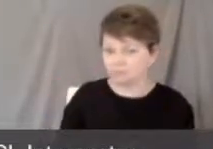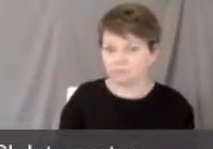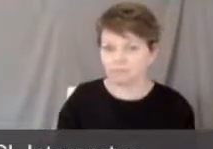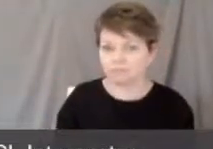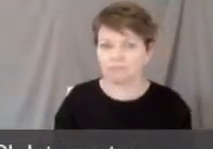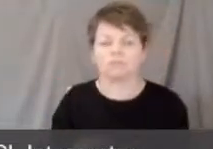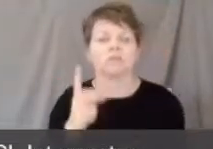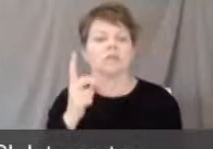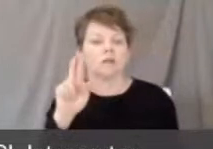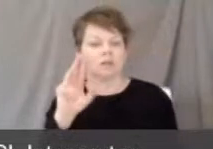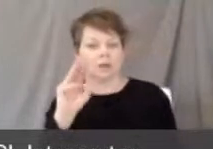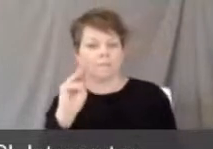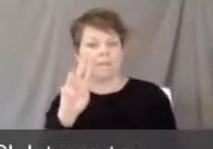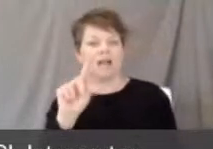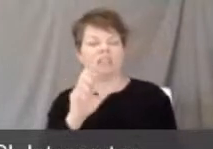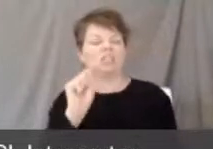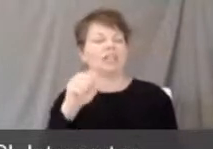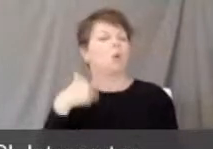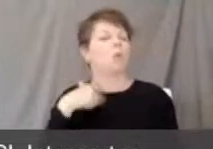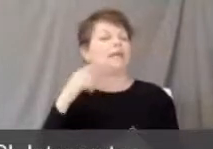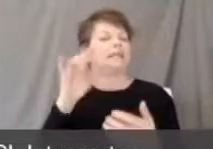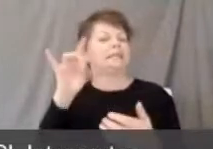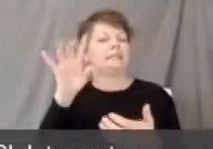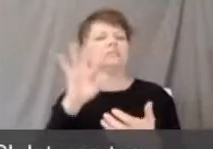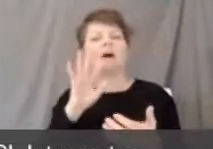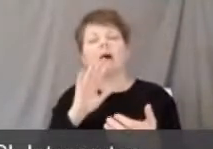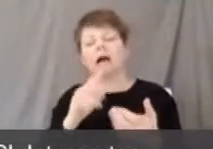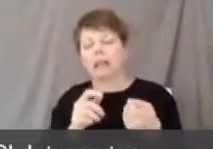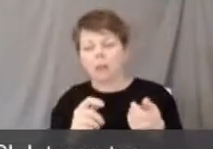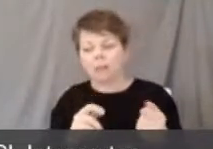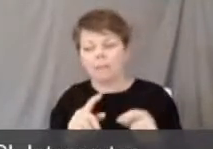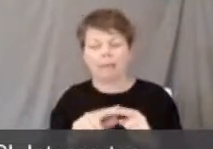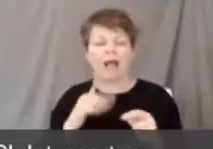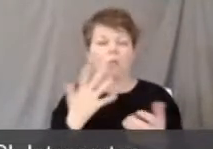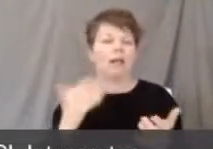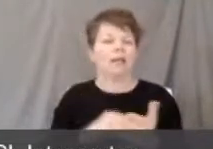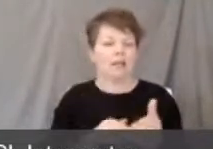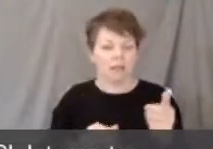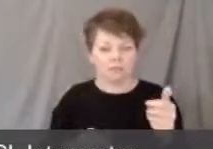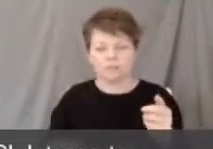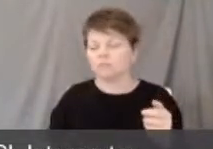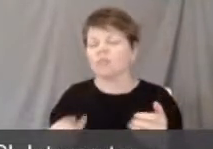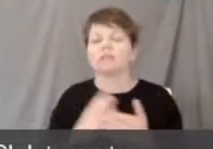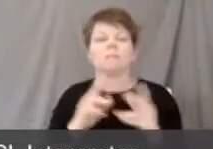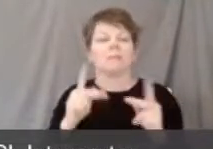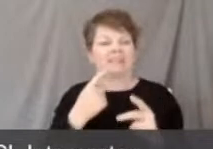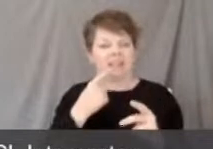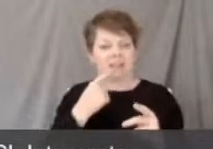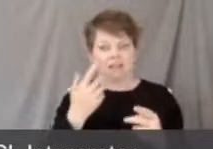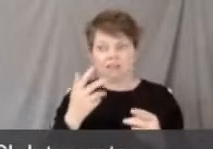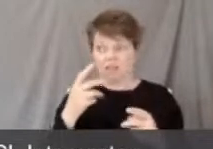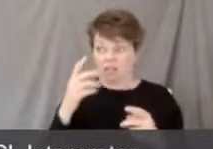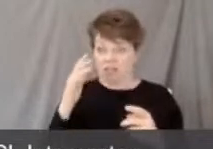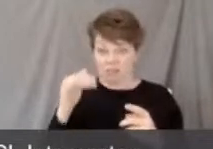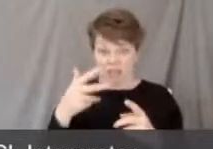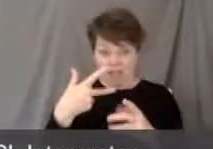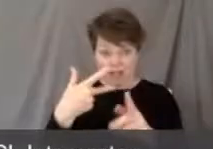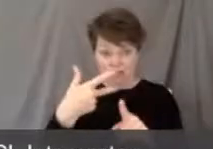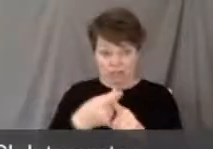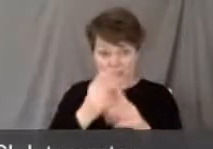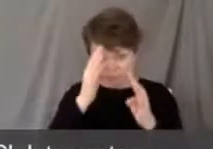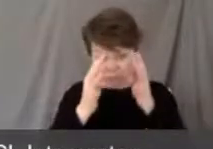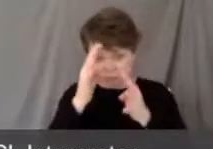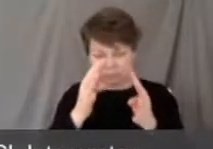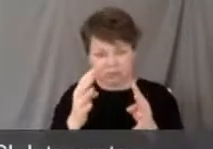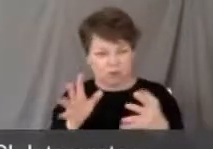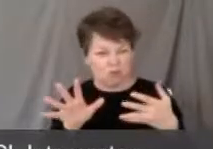we'll briefly go through them. One is that the vaccine is rushed and isn't safe. And I think